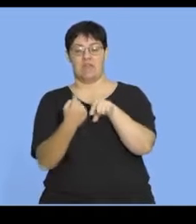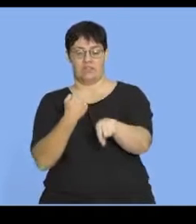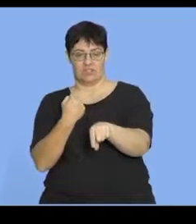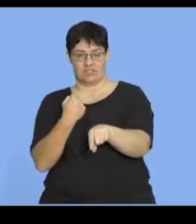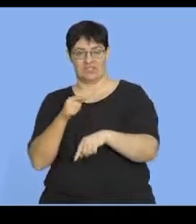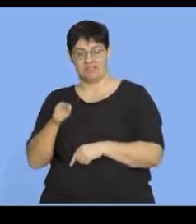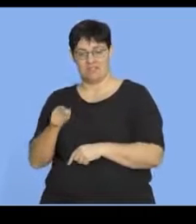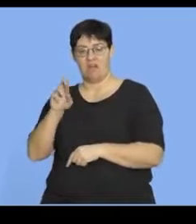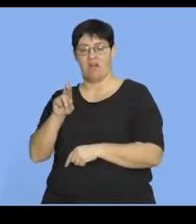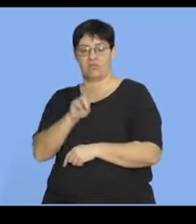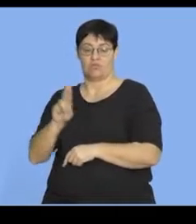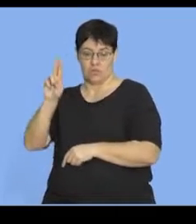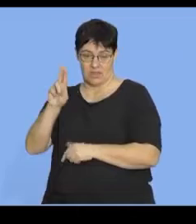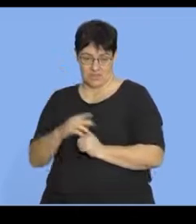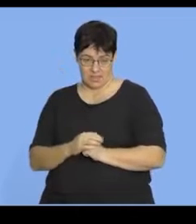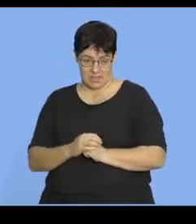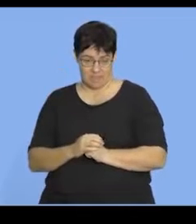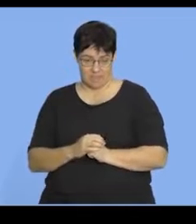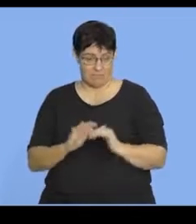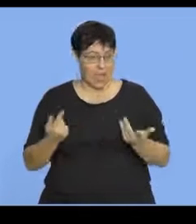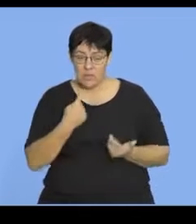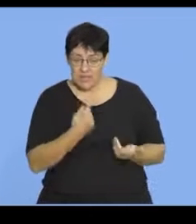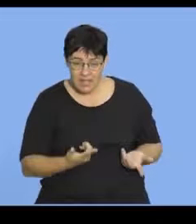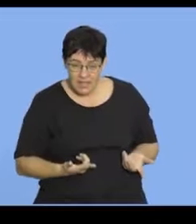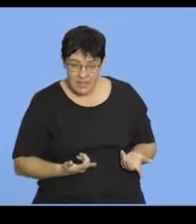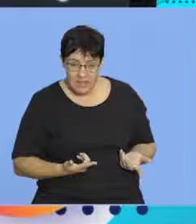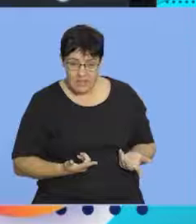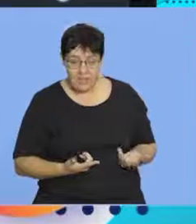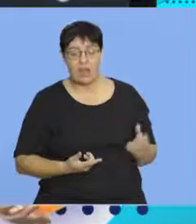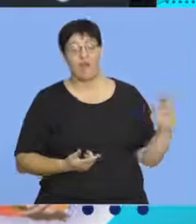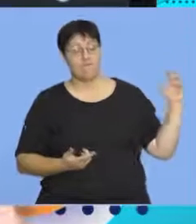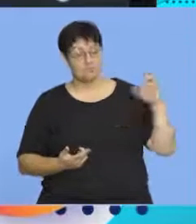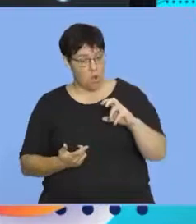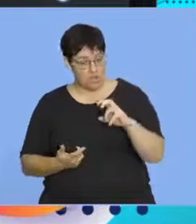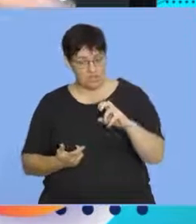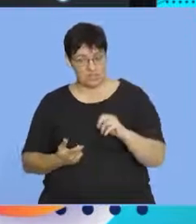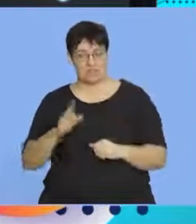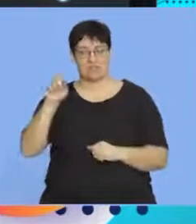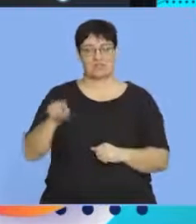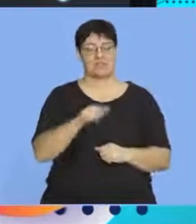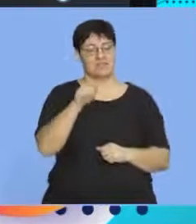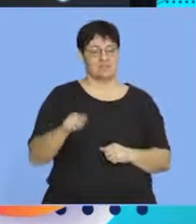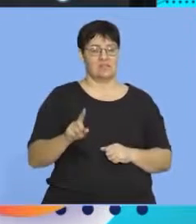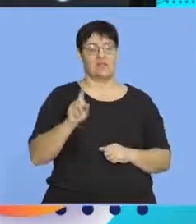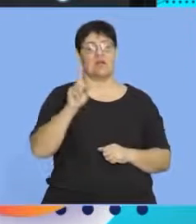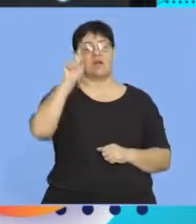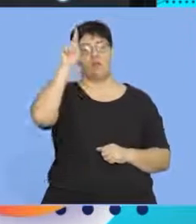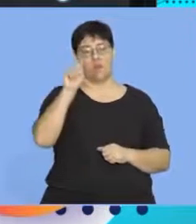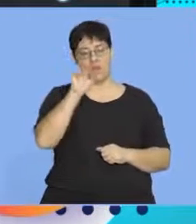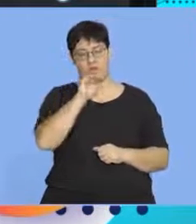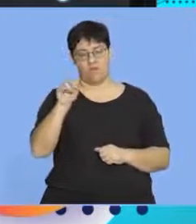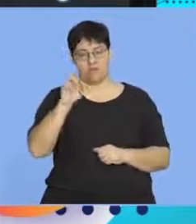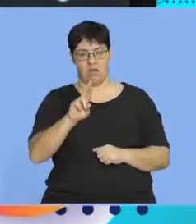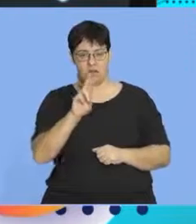inverse of r squared. And how do we say that? Force is inversely